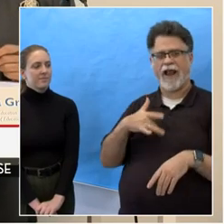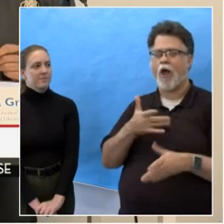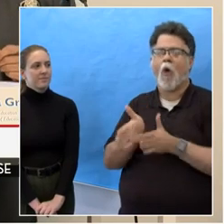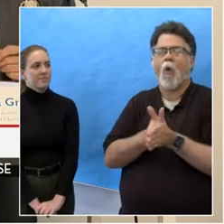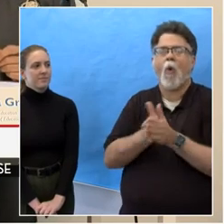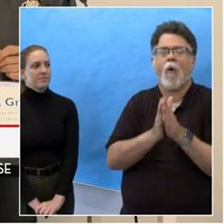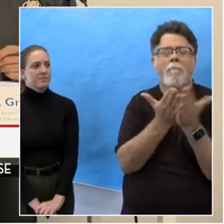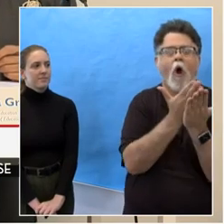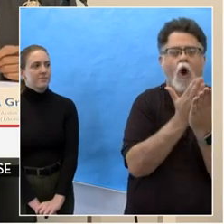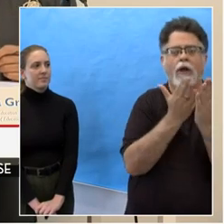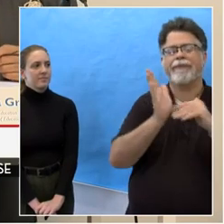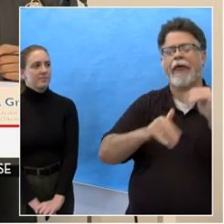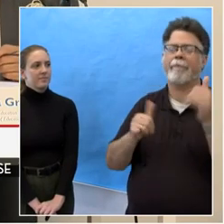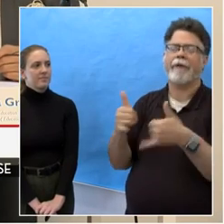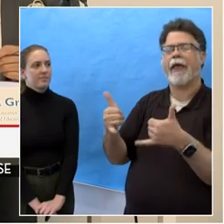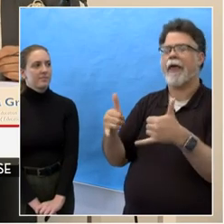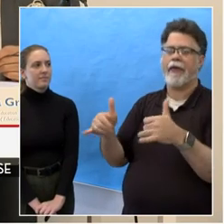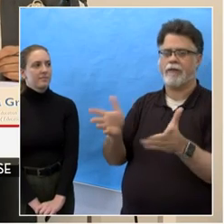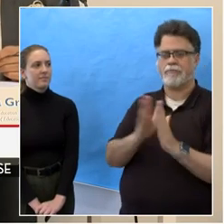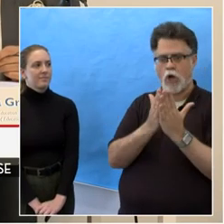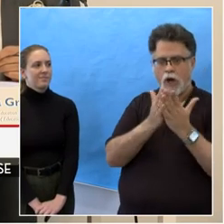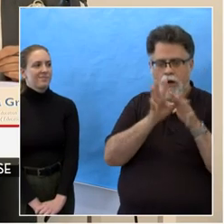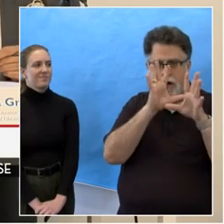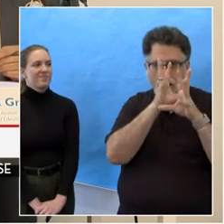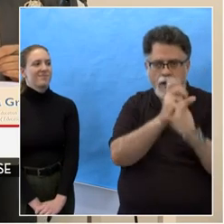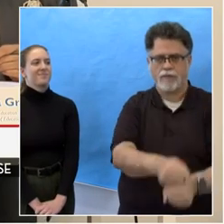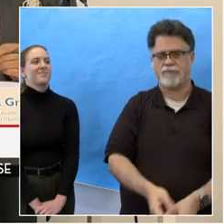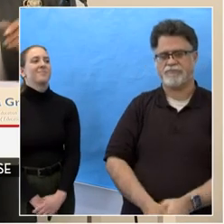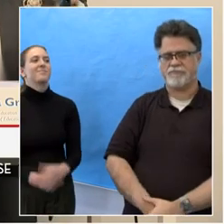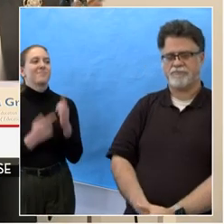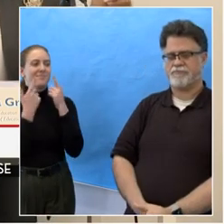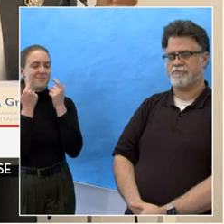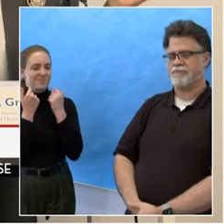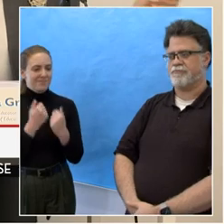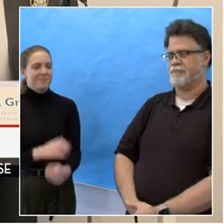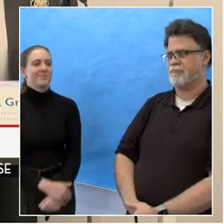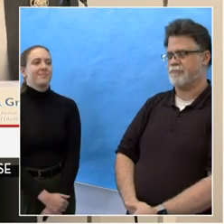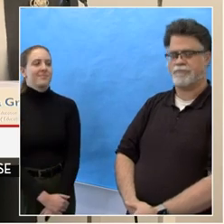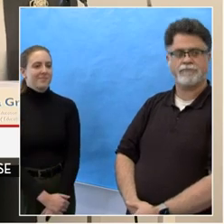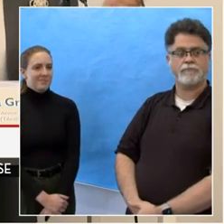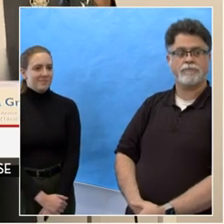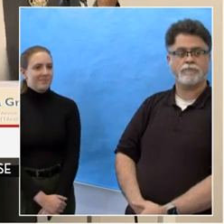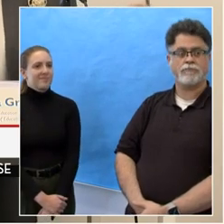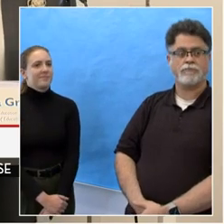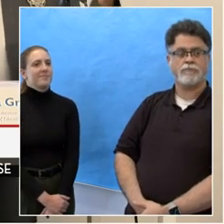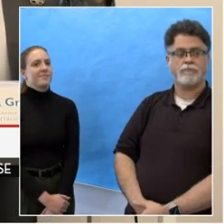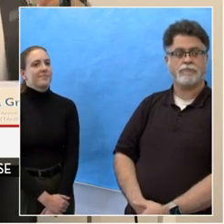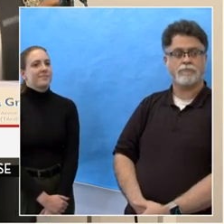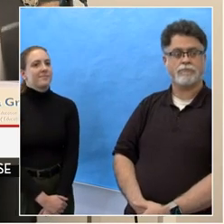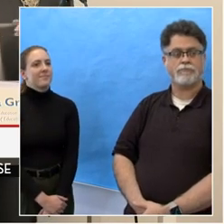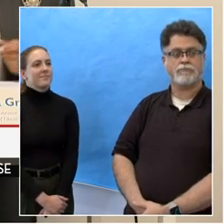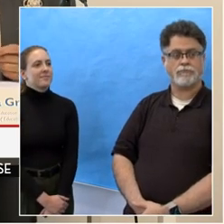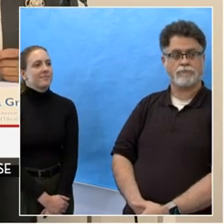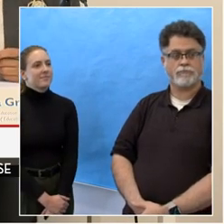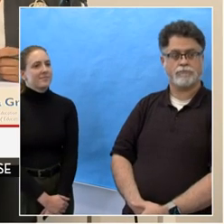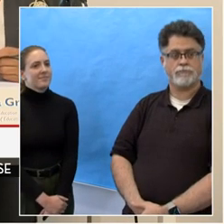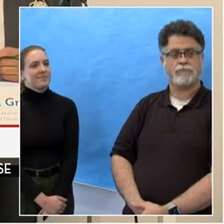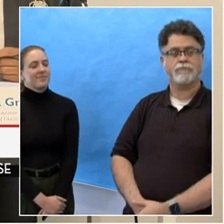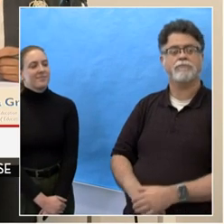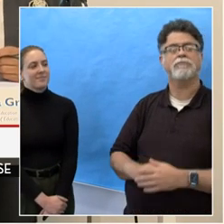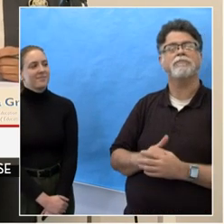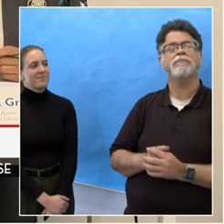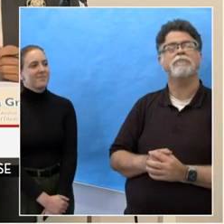And I want our educators committed to their practice, growing to and through the profession, knowing that their